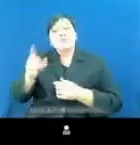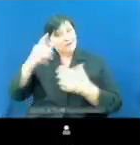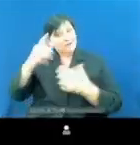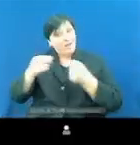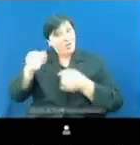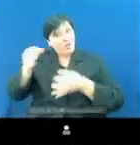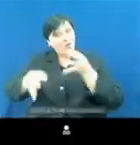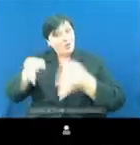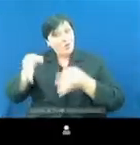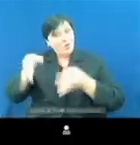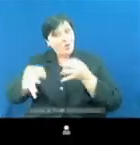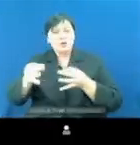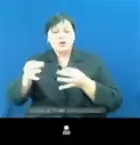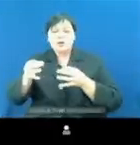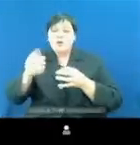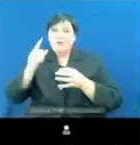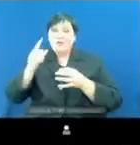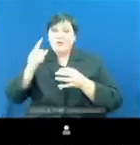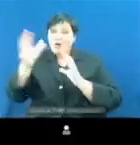very complicated and